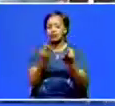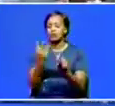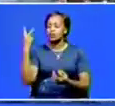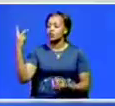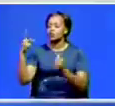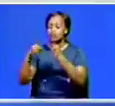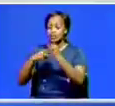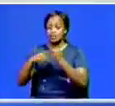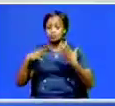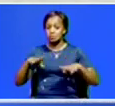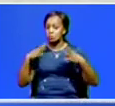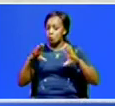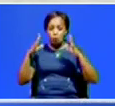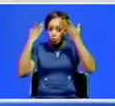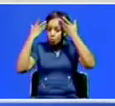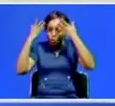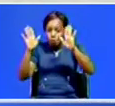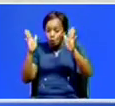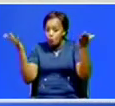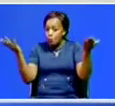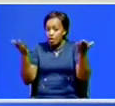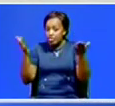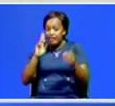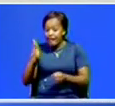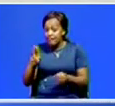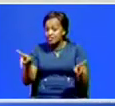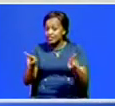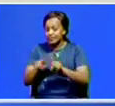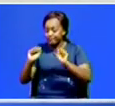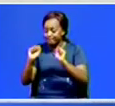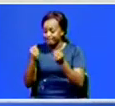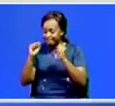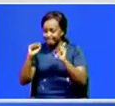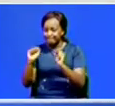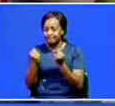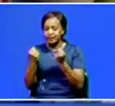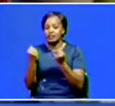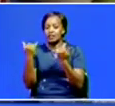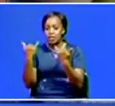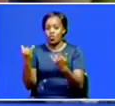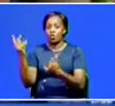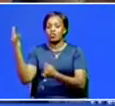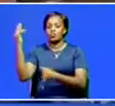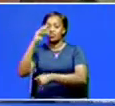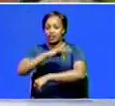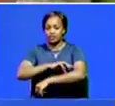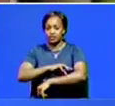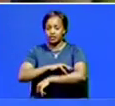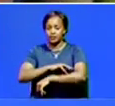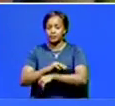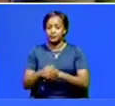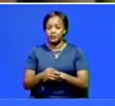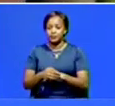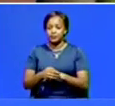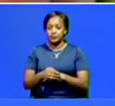are still unaccounted for, even as the rescue efforts entered the third day. Kile kitu imefanya ni kuja mahali hapa,